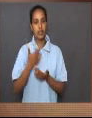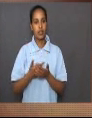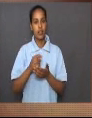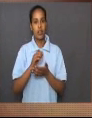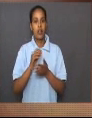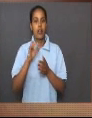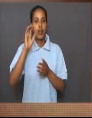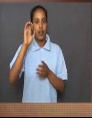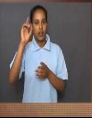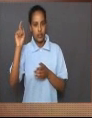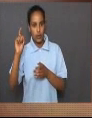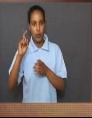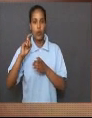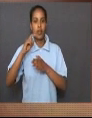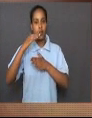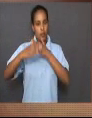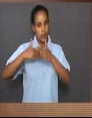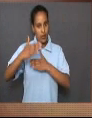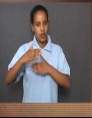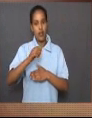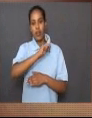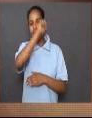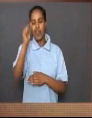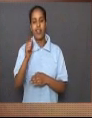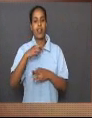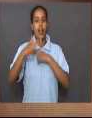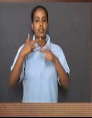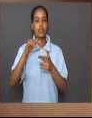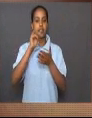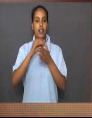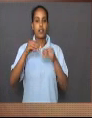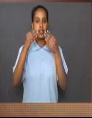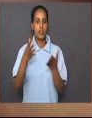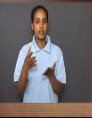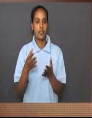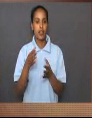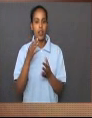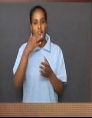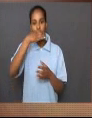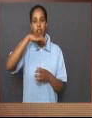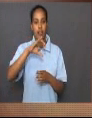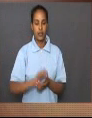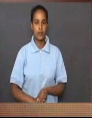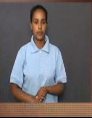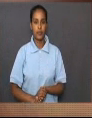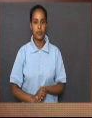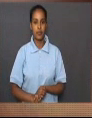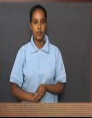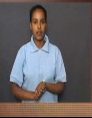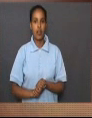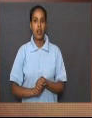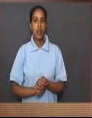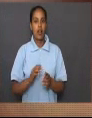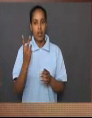we discussed, an exothermic process is any reaction that gives off heat. A couple